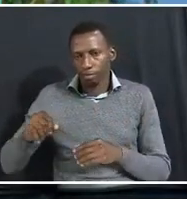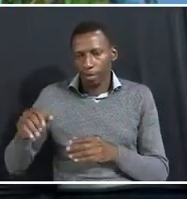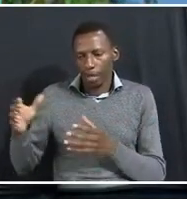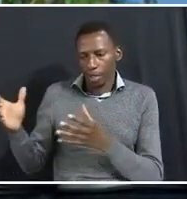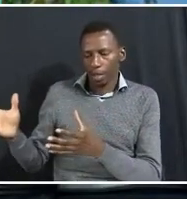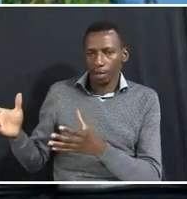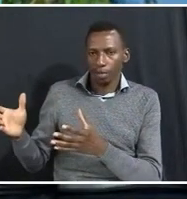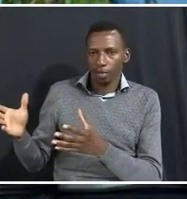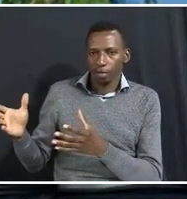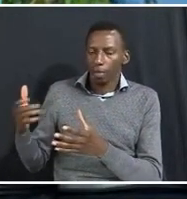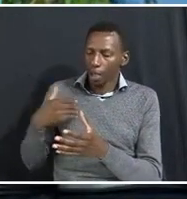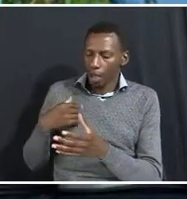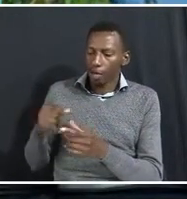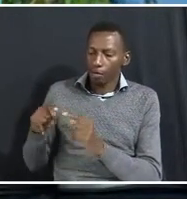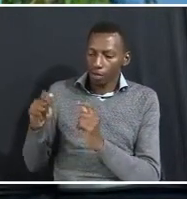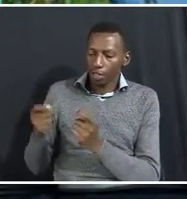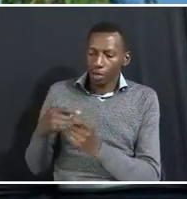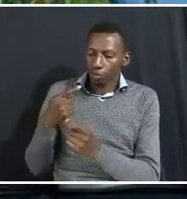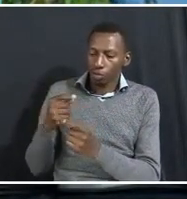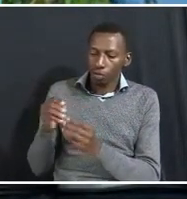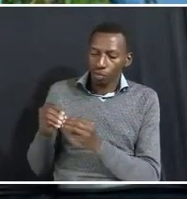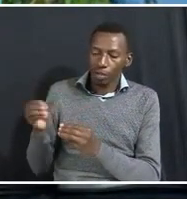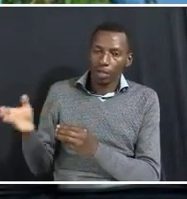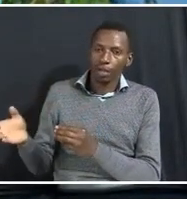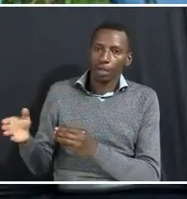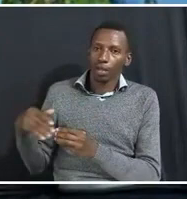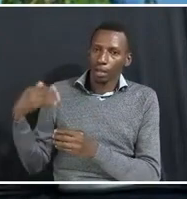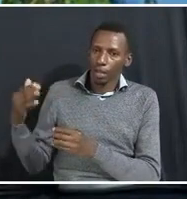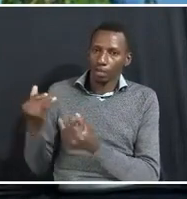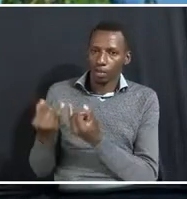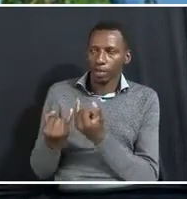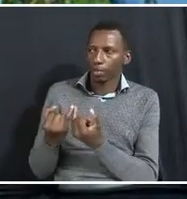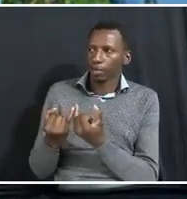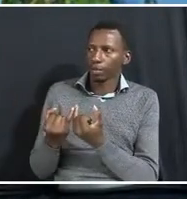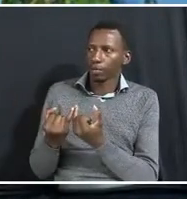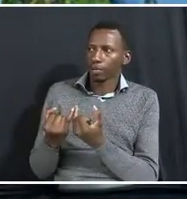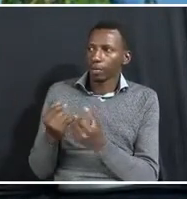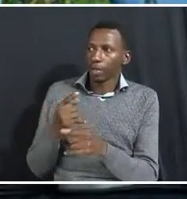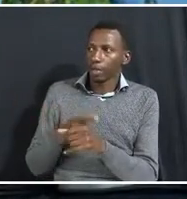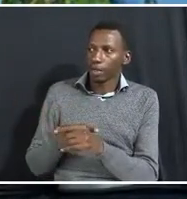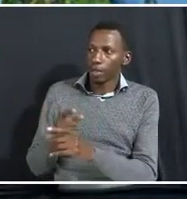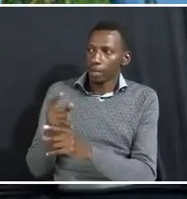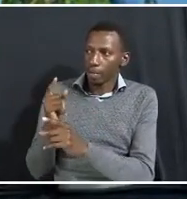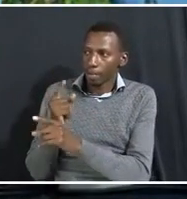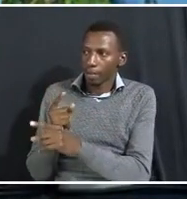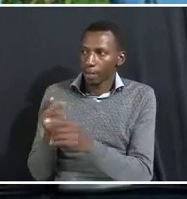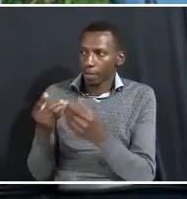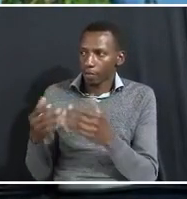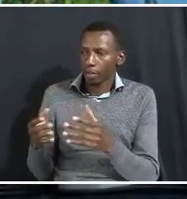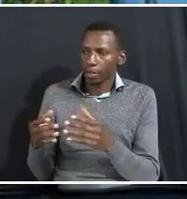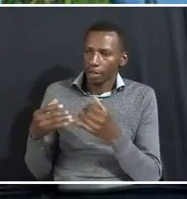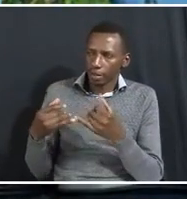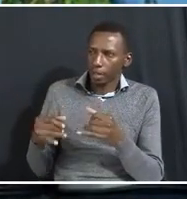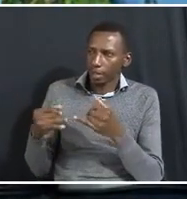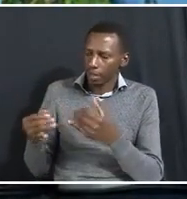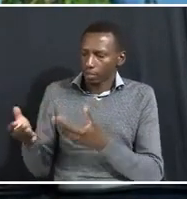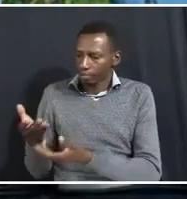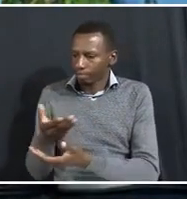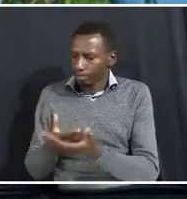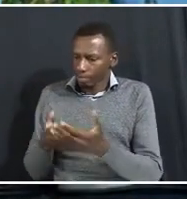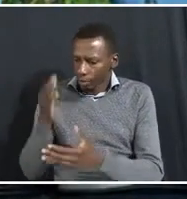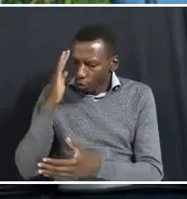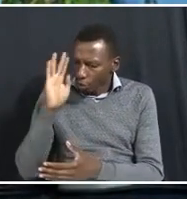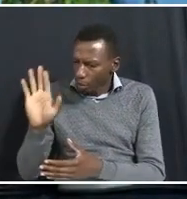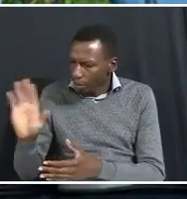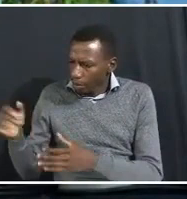team that meets these people every Sabbath. And when they meet them, they try to find out their